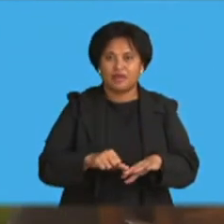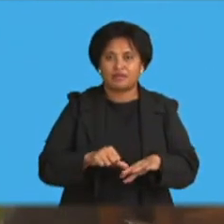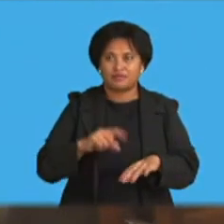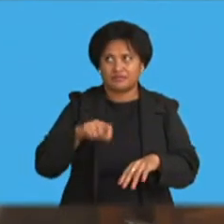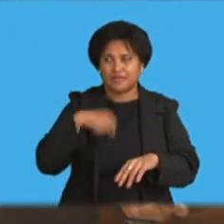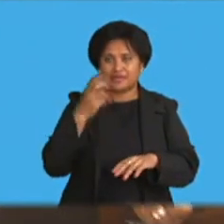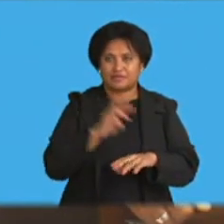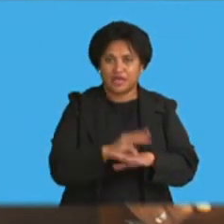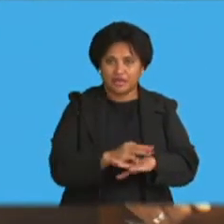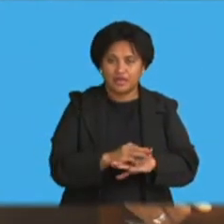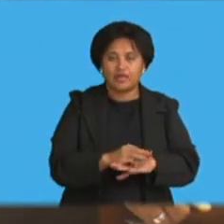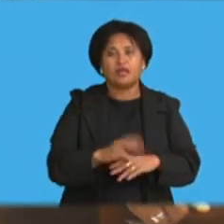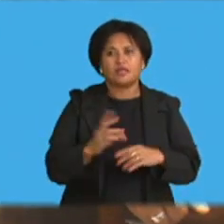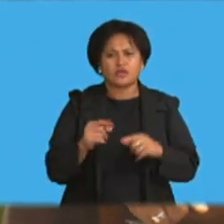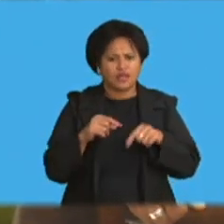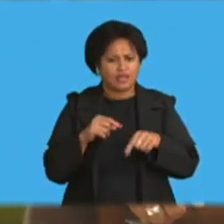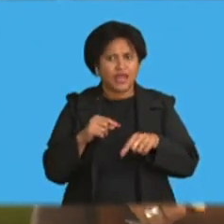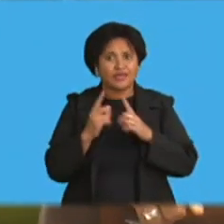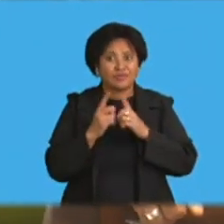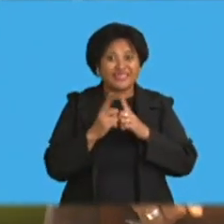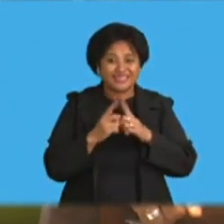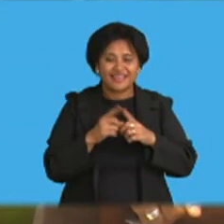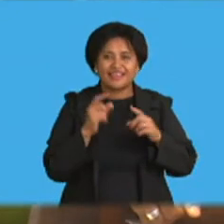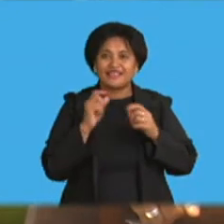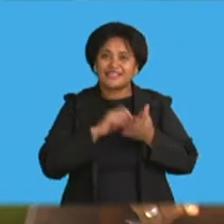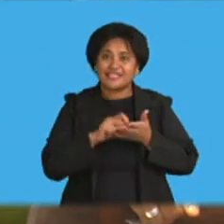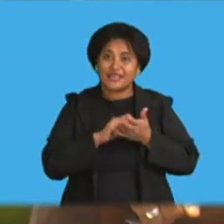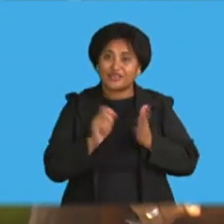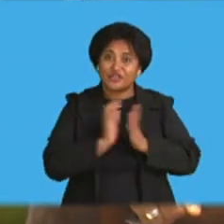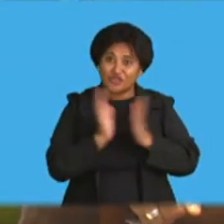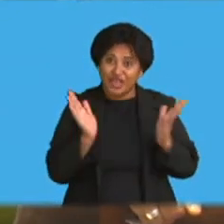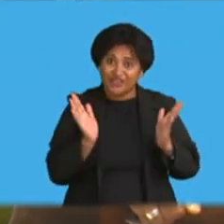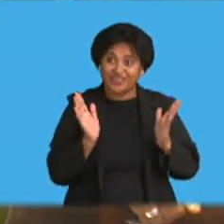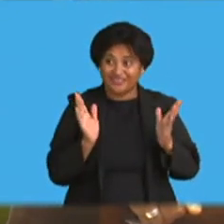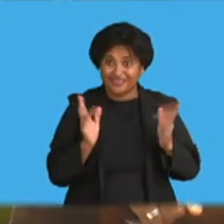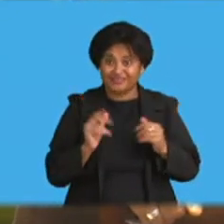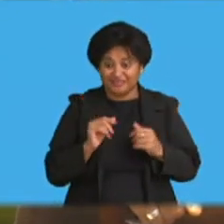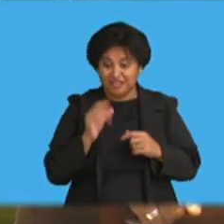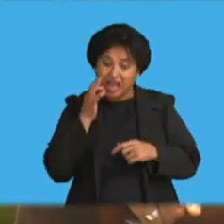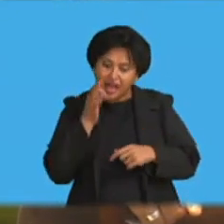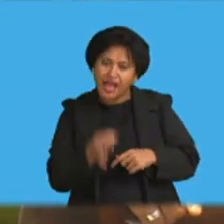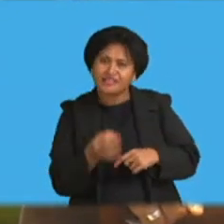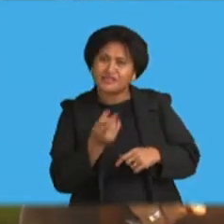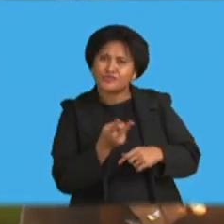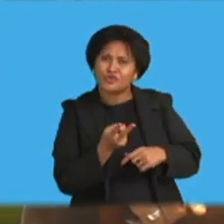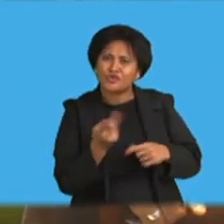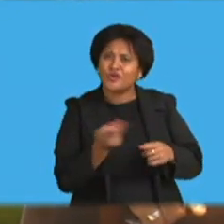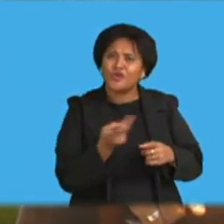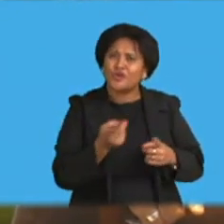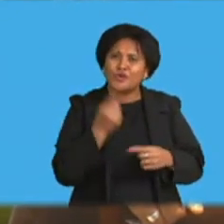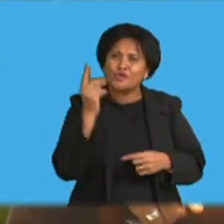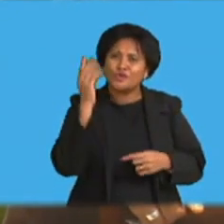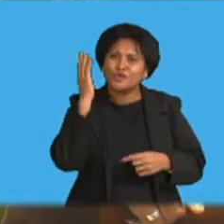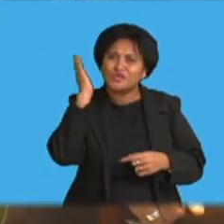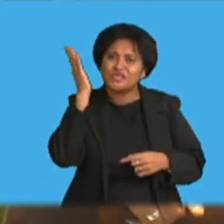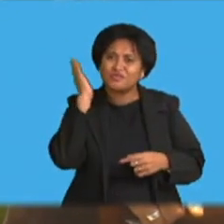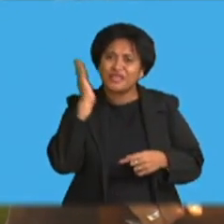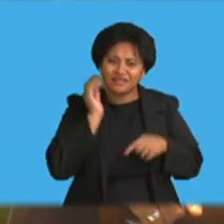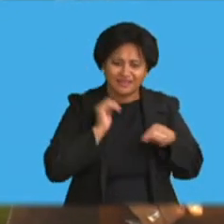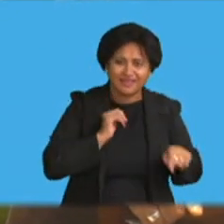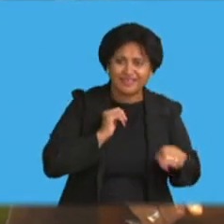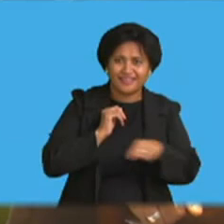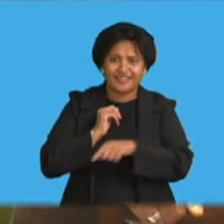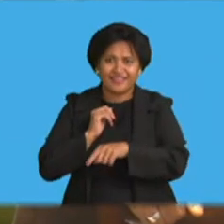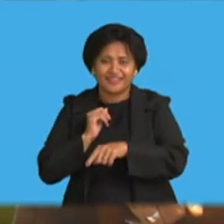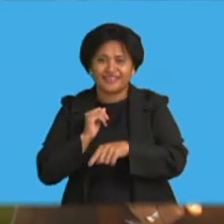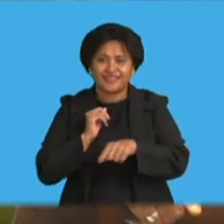the Secretary-General asked our two youngest participants a candid question. What do you want our leaders to do? These Fijian students